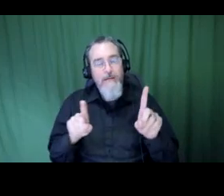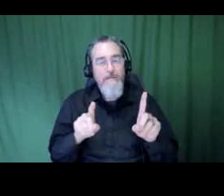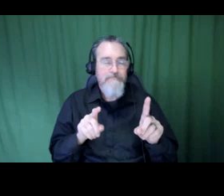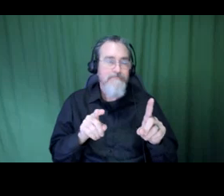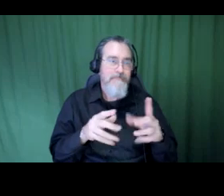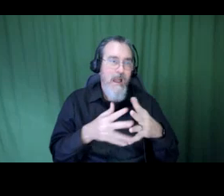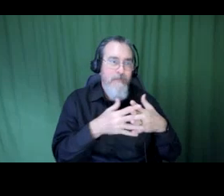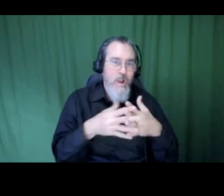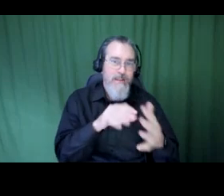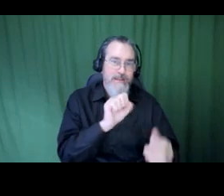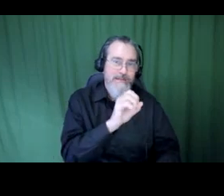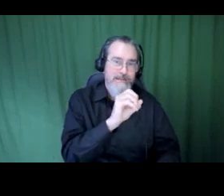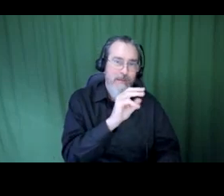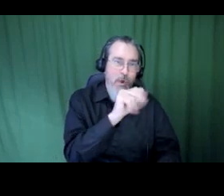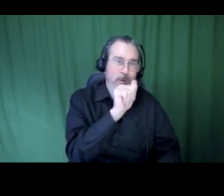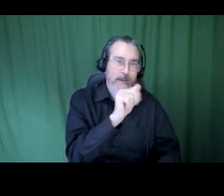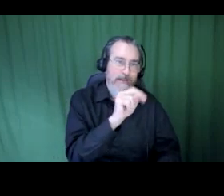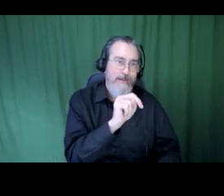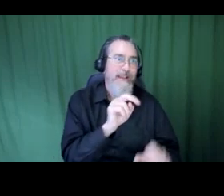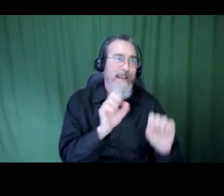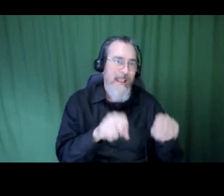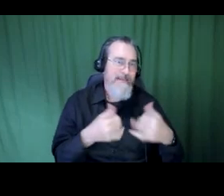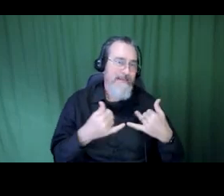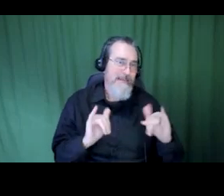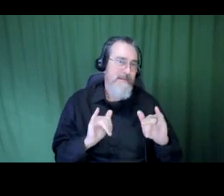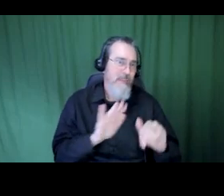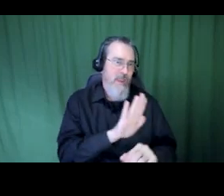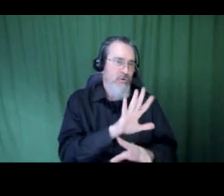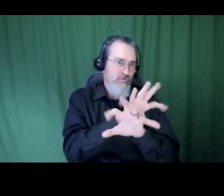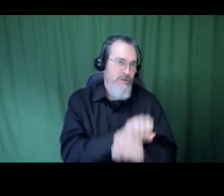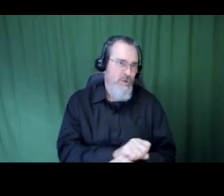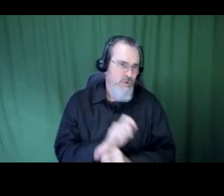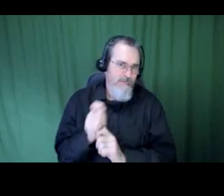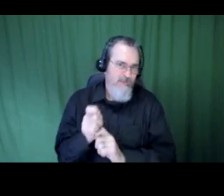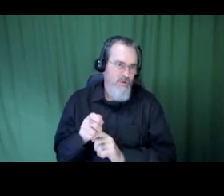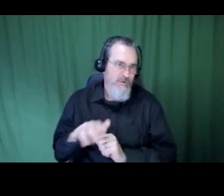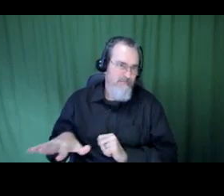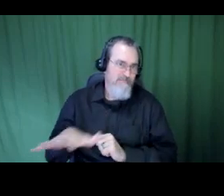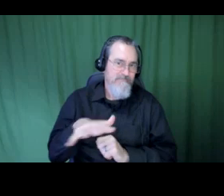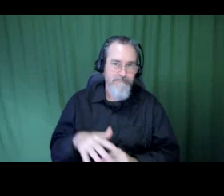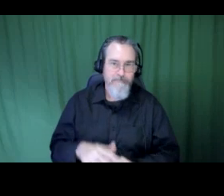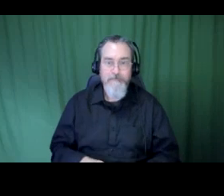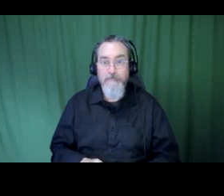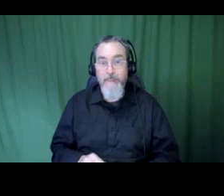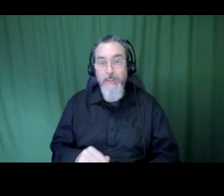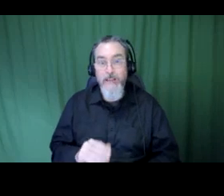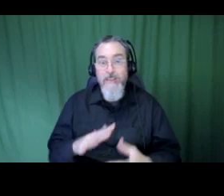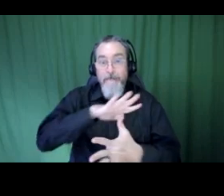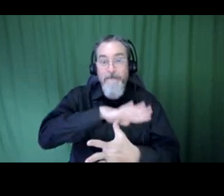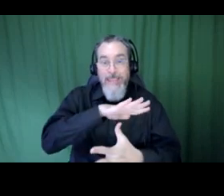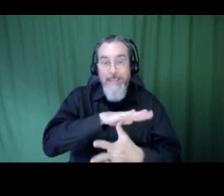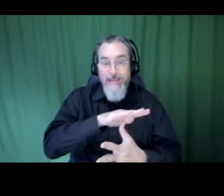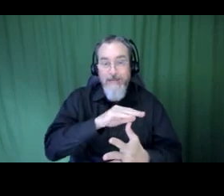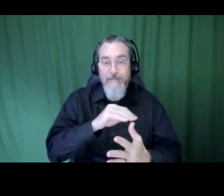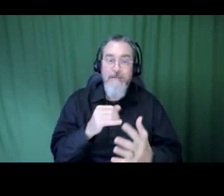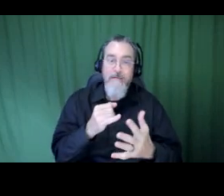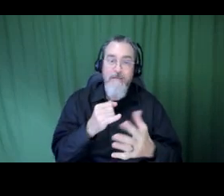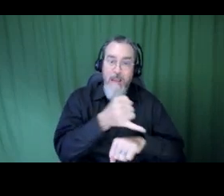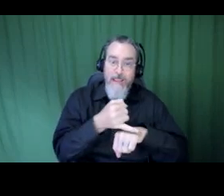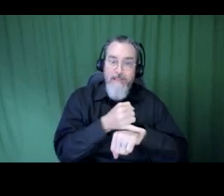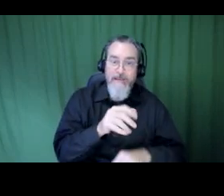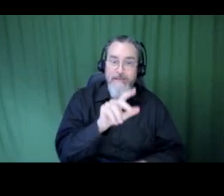then in our high islands, which are all inhabited, our main island is called Tutuila, and that's the island I'm on. About 90%